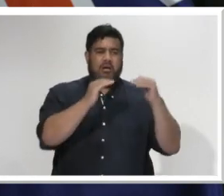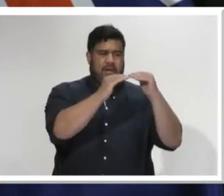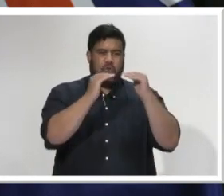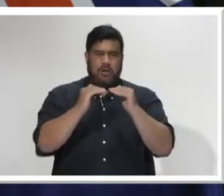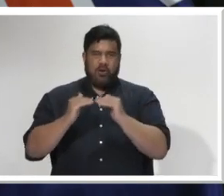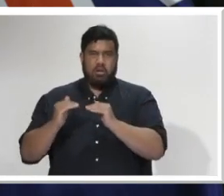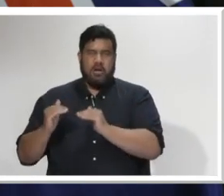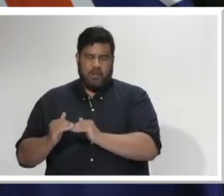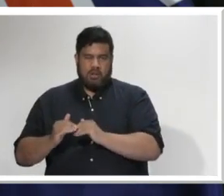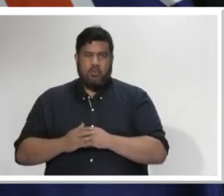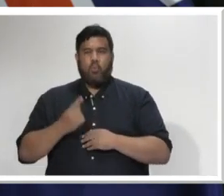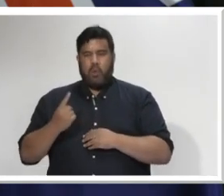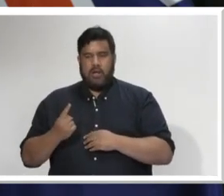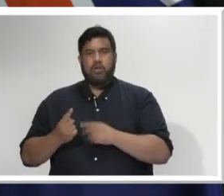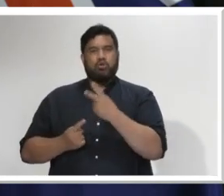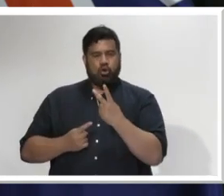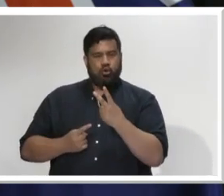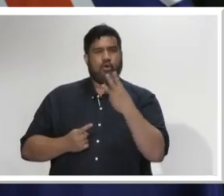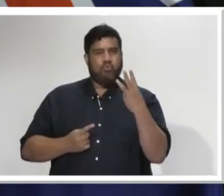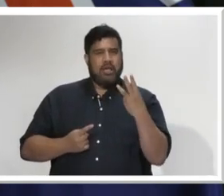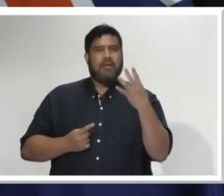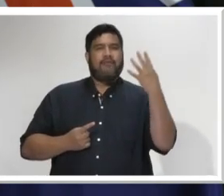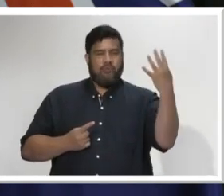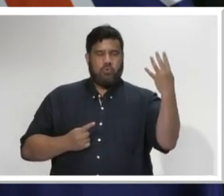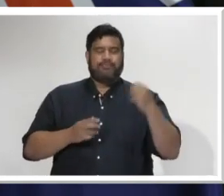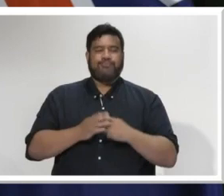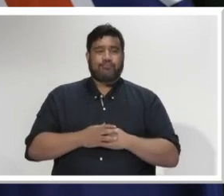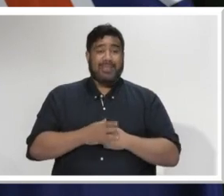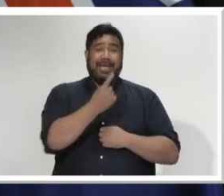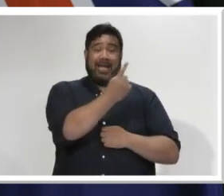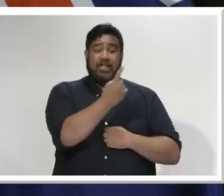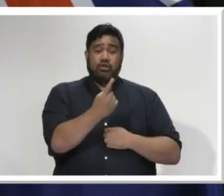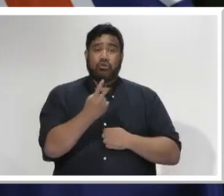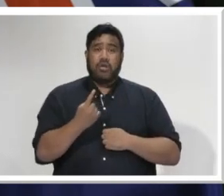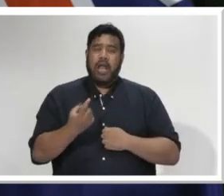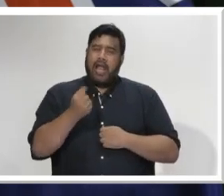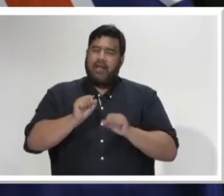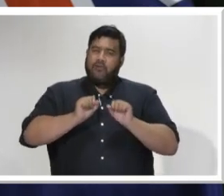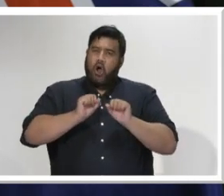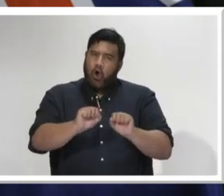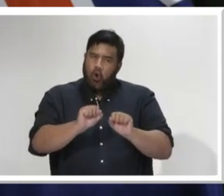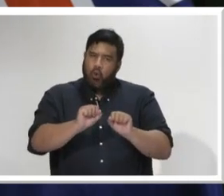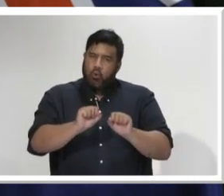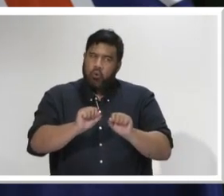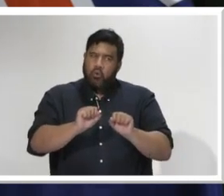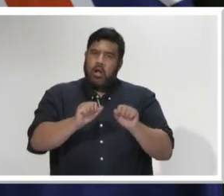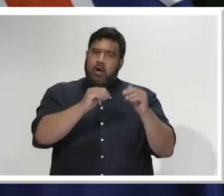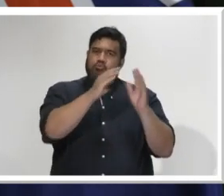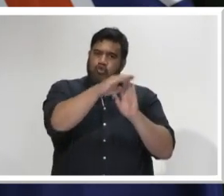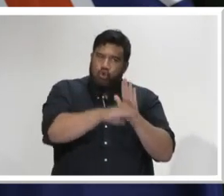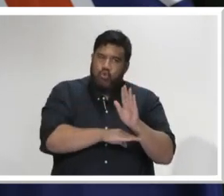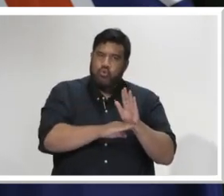and you'll remember the table we used when we first announced that, different levels allow different amounts of contact with one